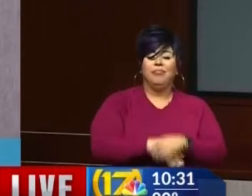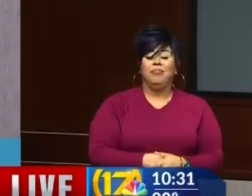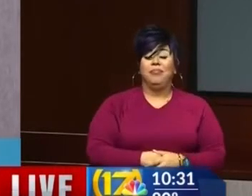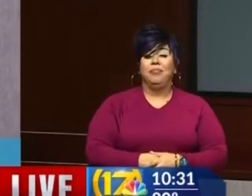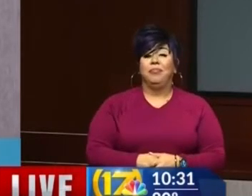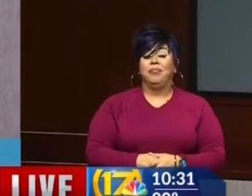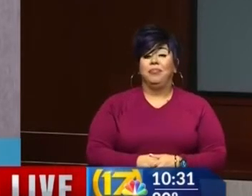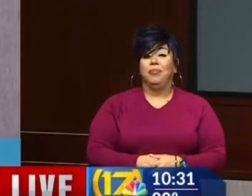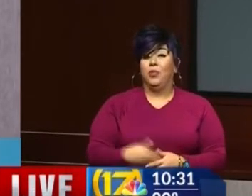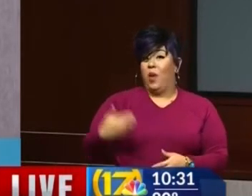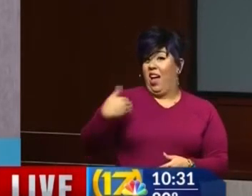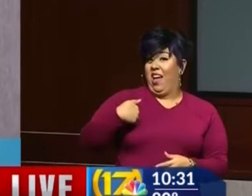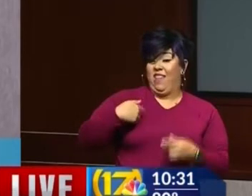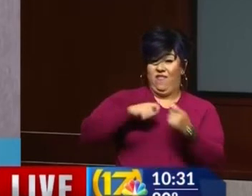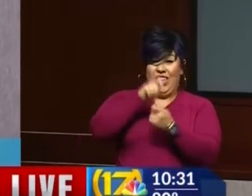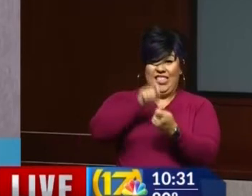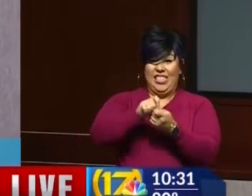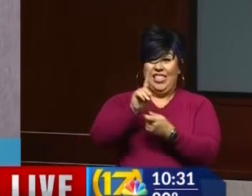date